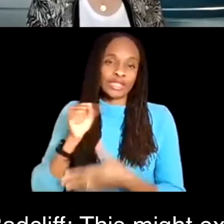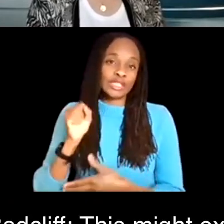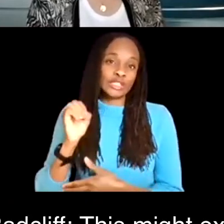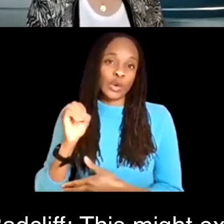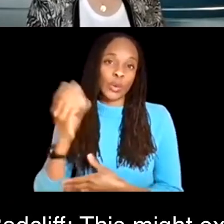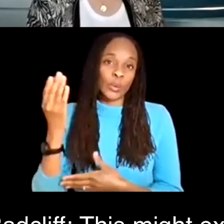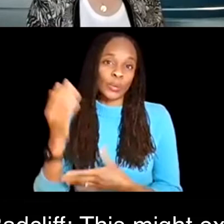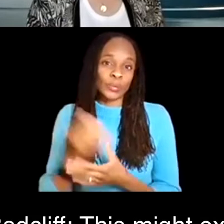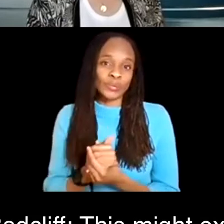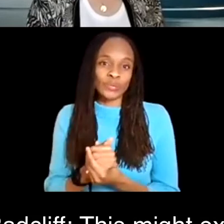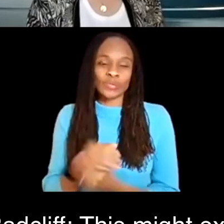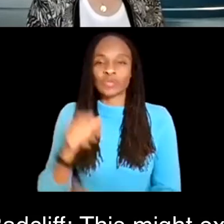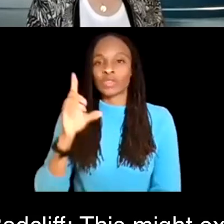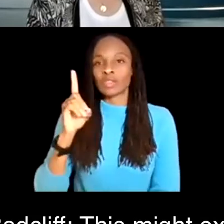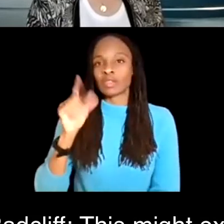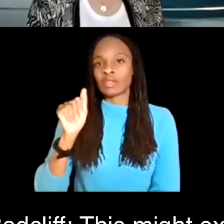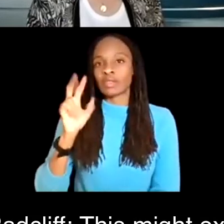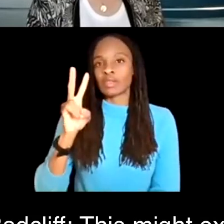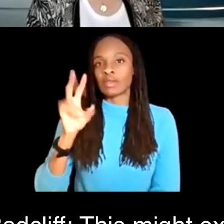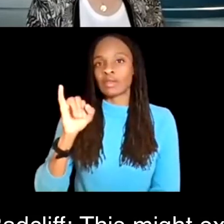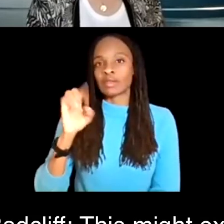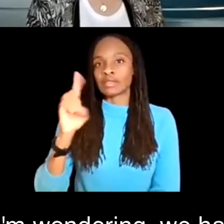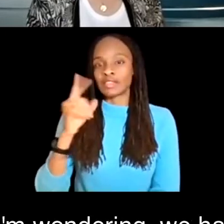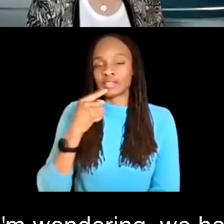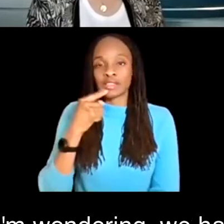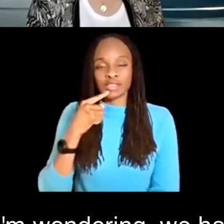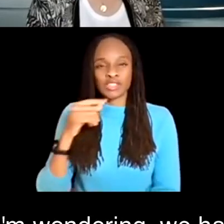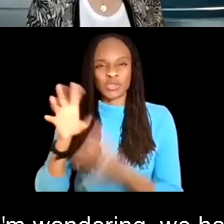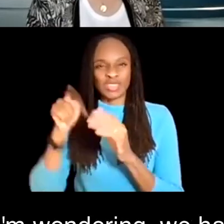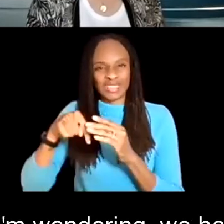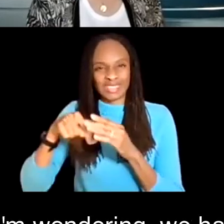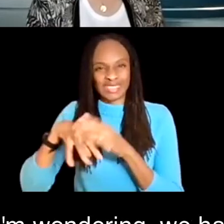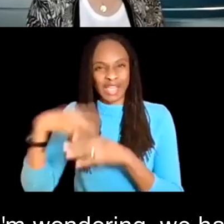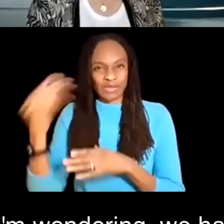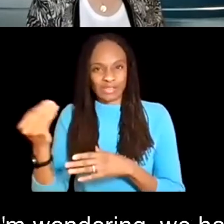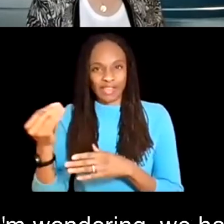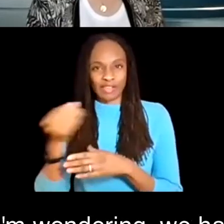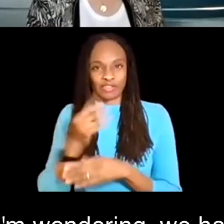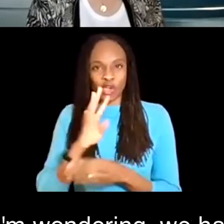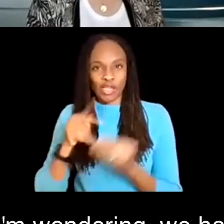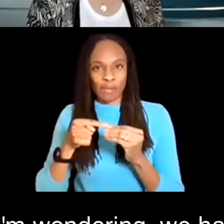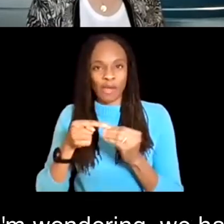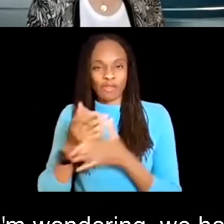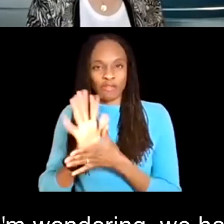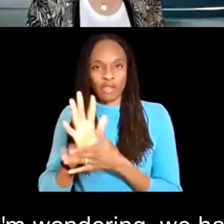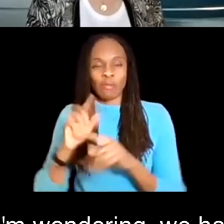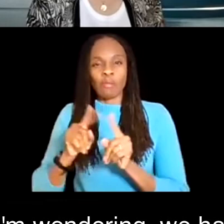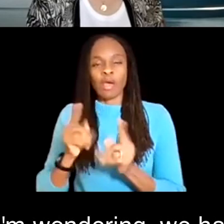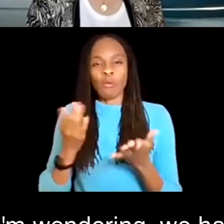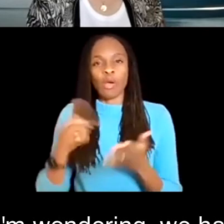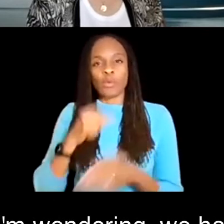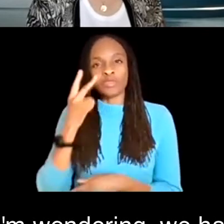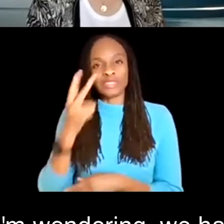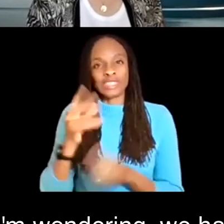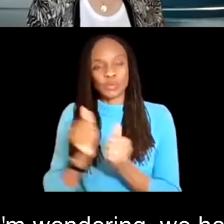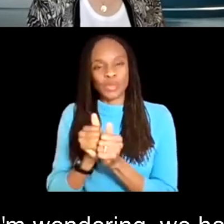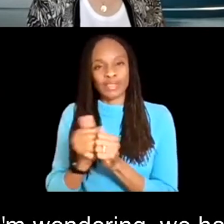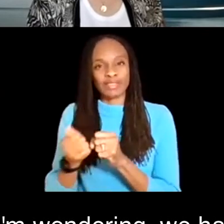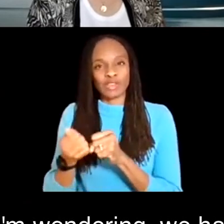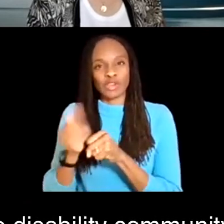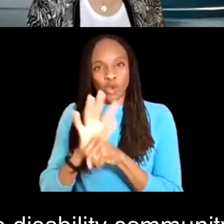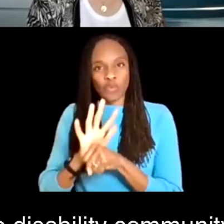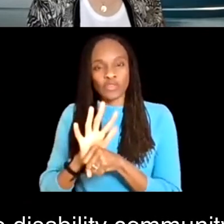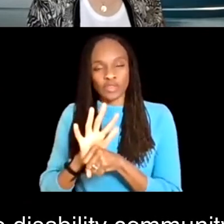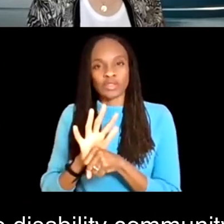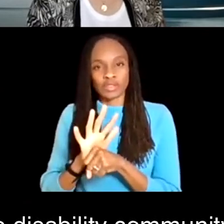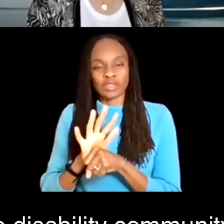this might extend also outside of talking about film, but I'm wondering, you know, we have seen with COVID, it's hit